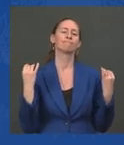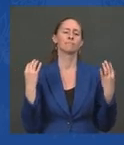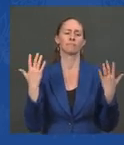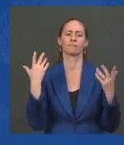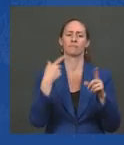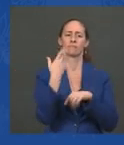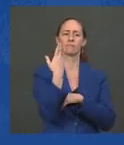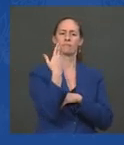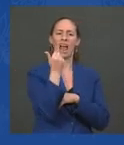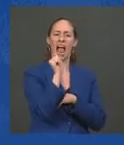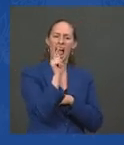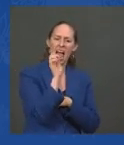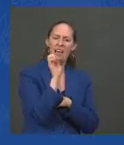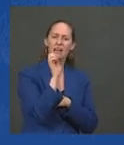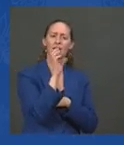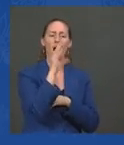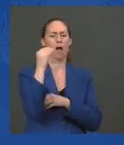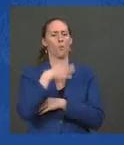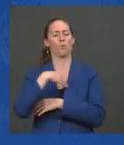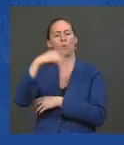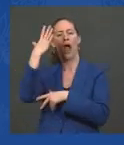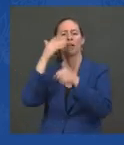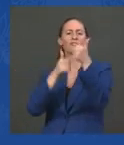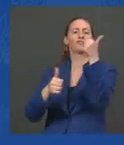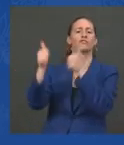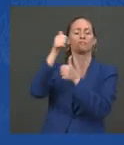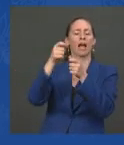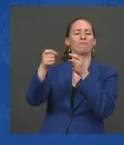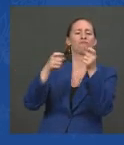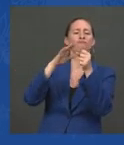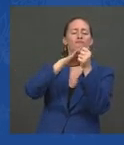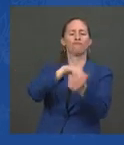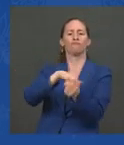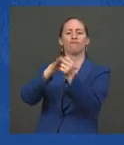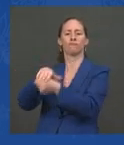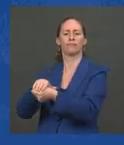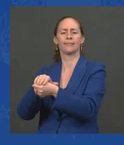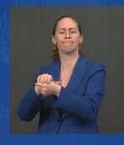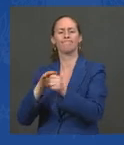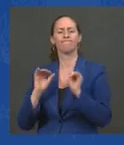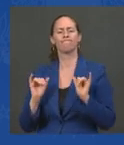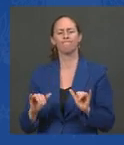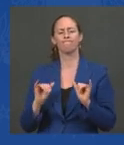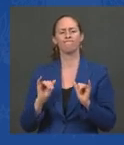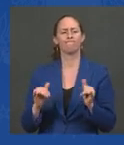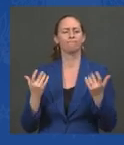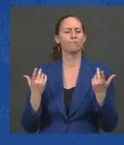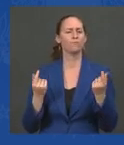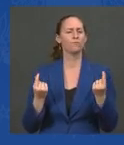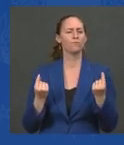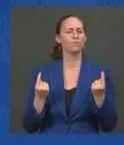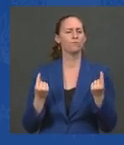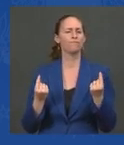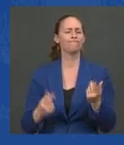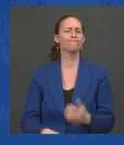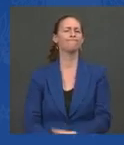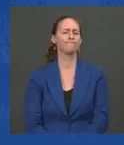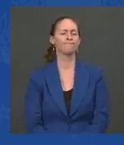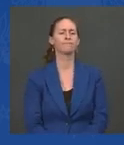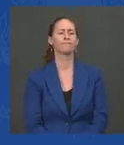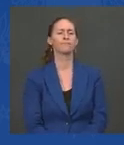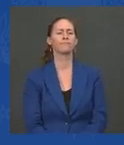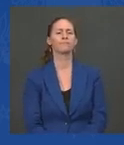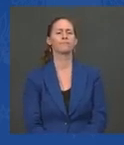supremacy. You know, there's a tough through line of subjugation and slave people from our